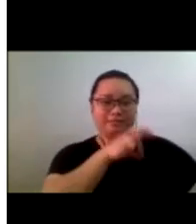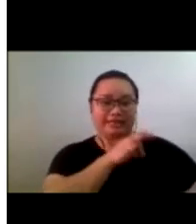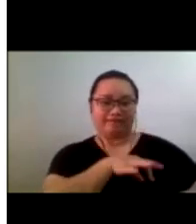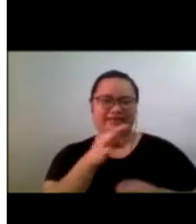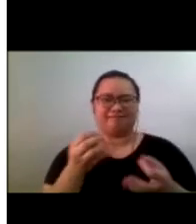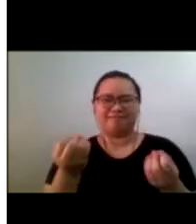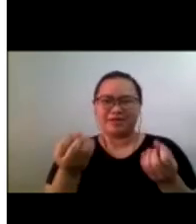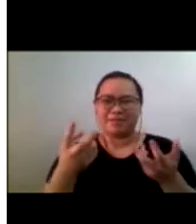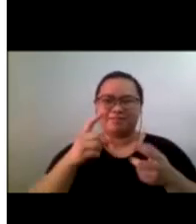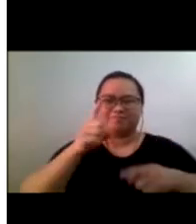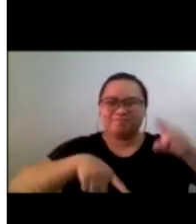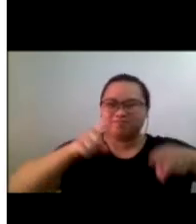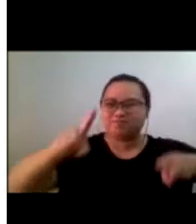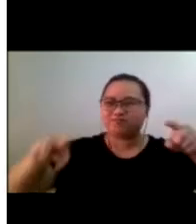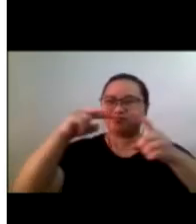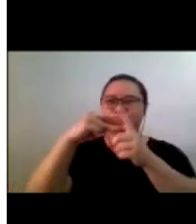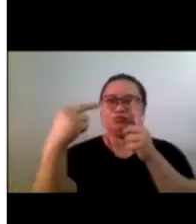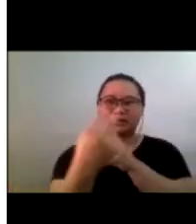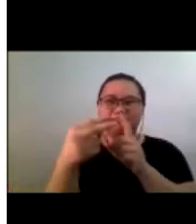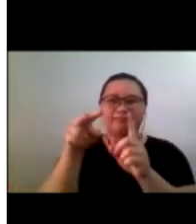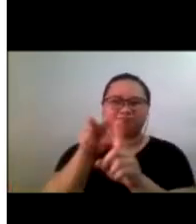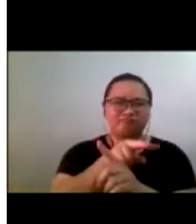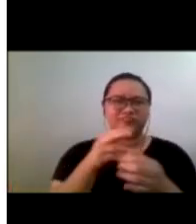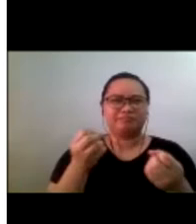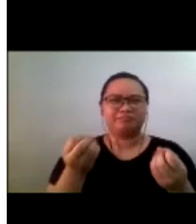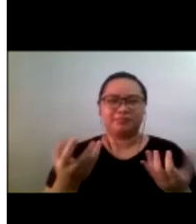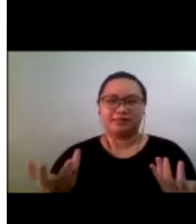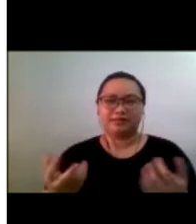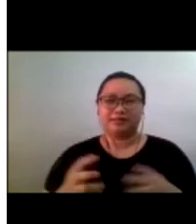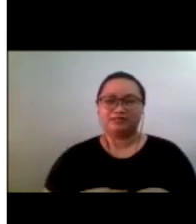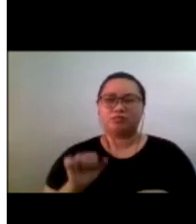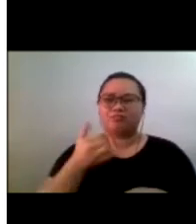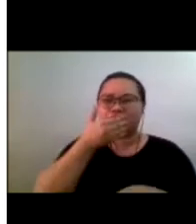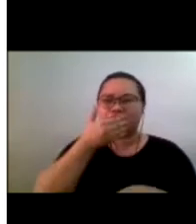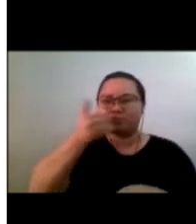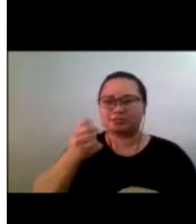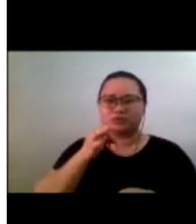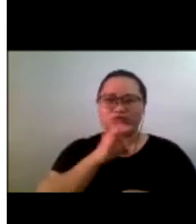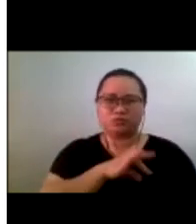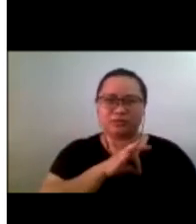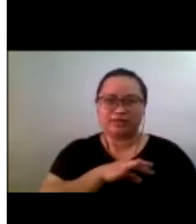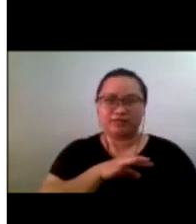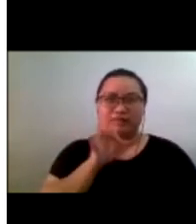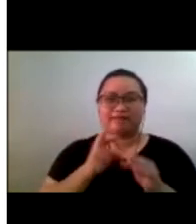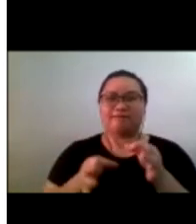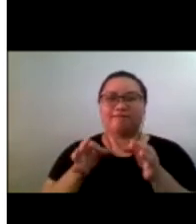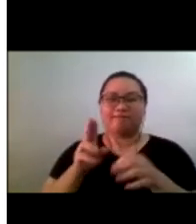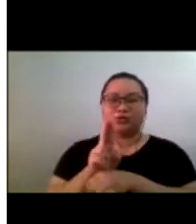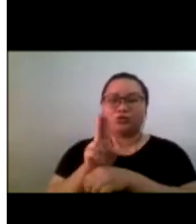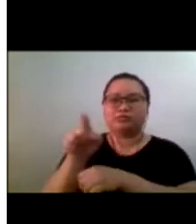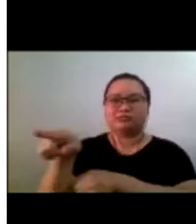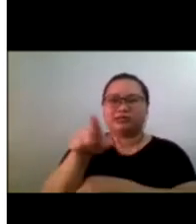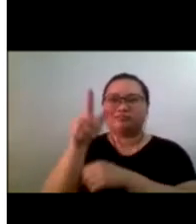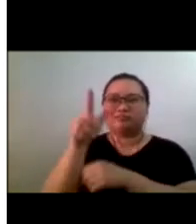that to the extent possible, because again, many ideas, you